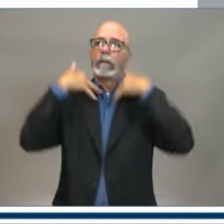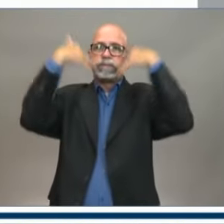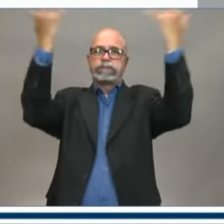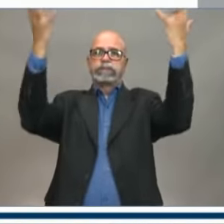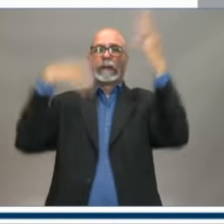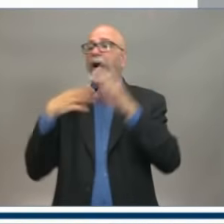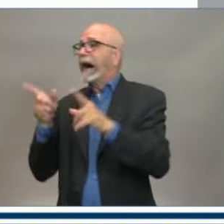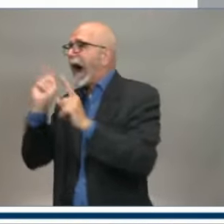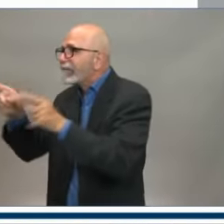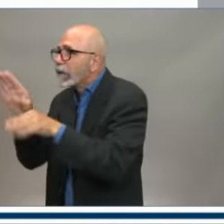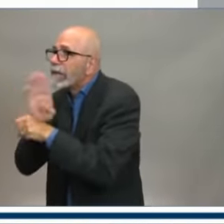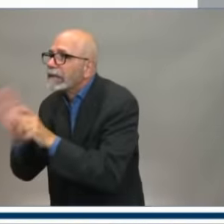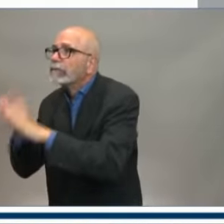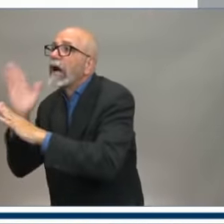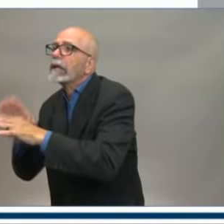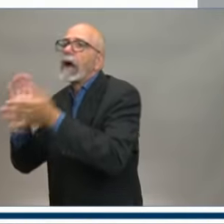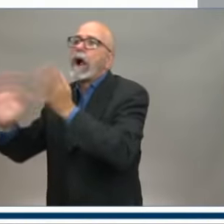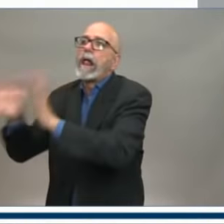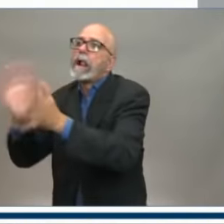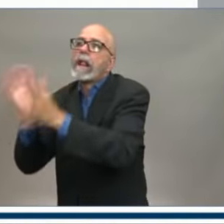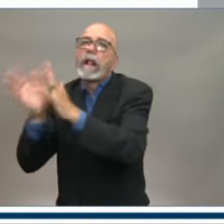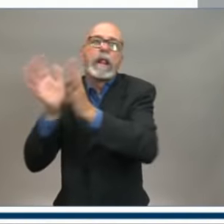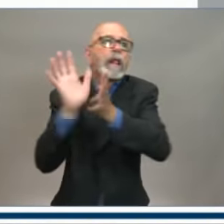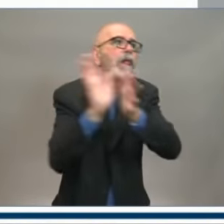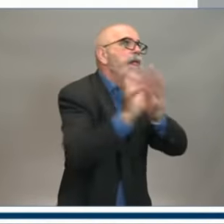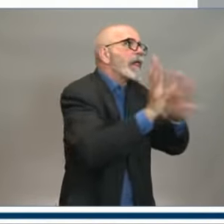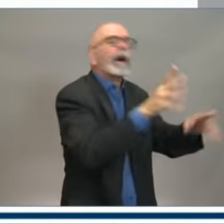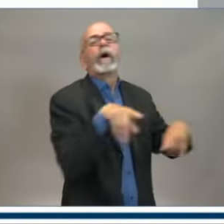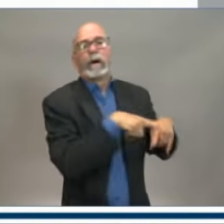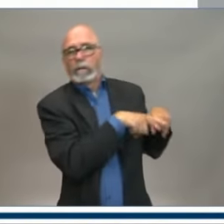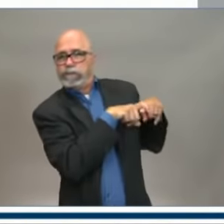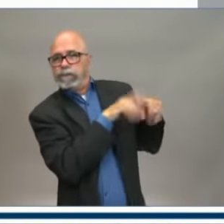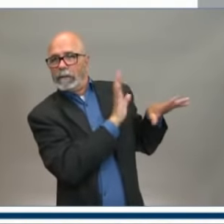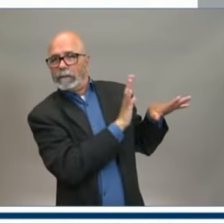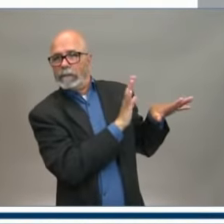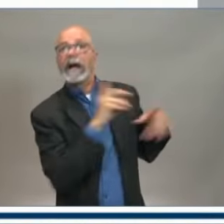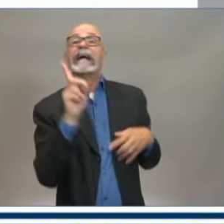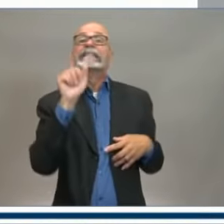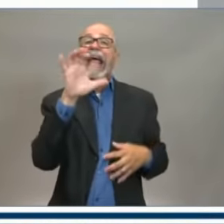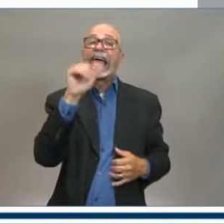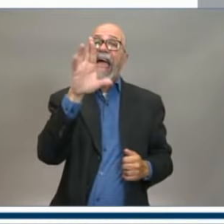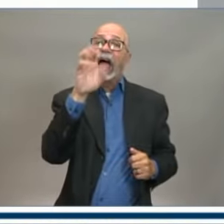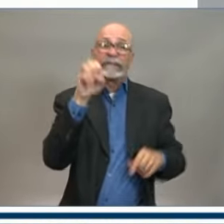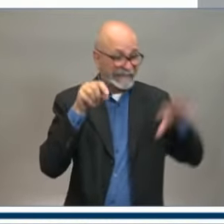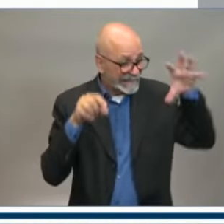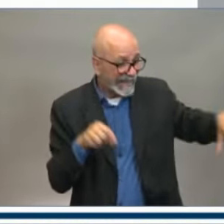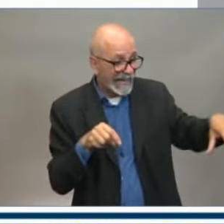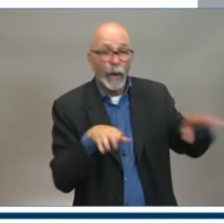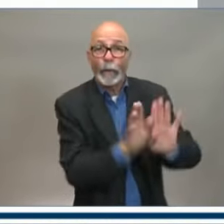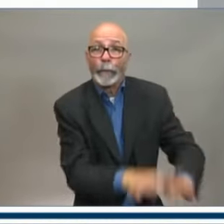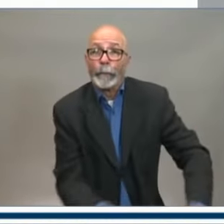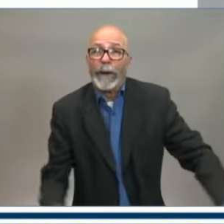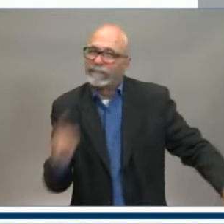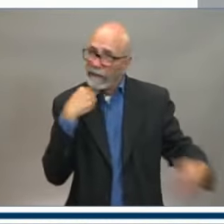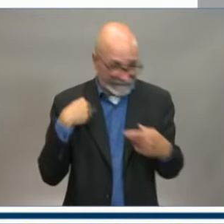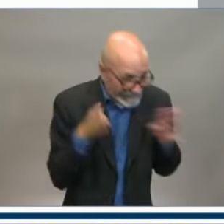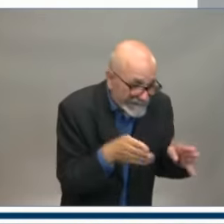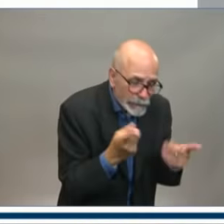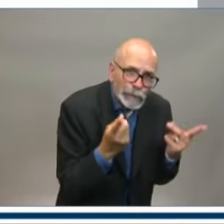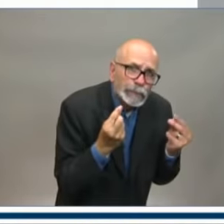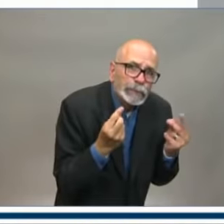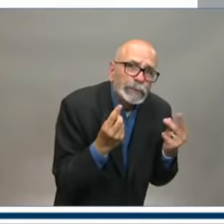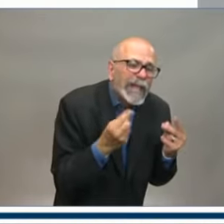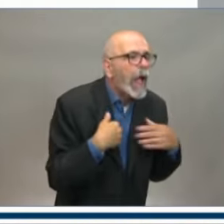Friday, and then we're focusing on working on our daycares who are coming soon. But so we haven't had a detailed conversation yet